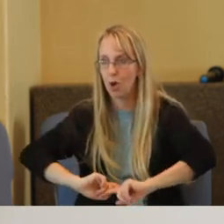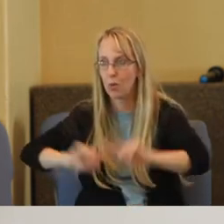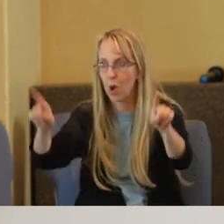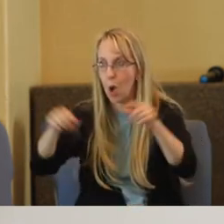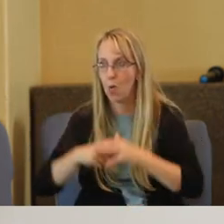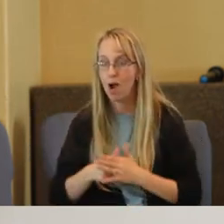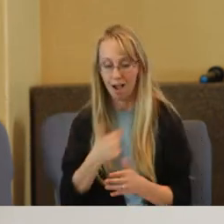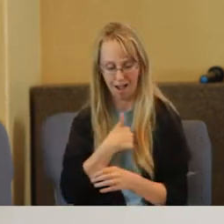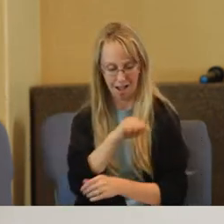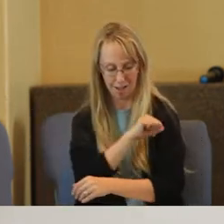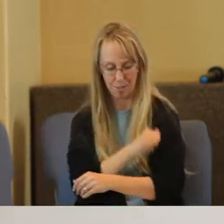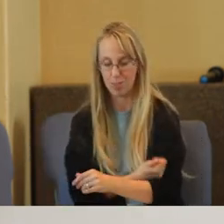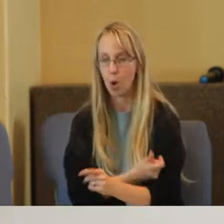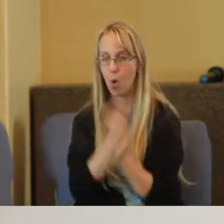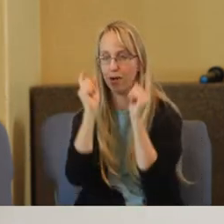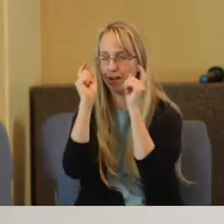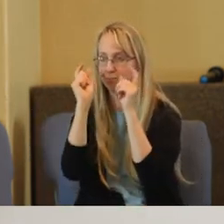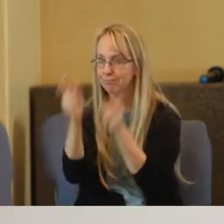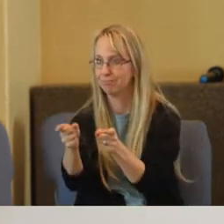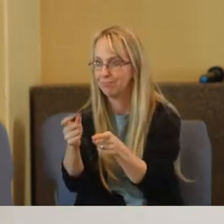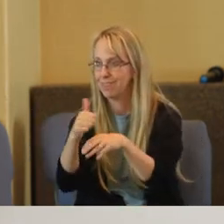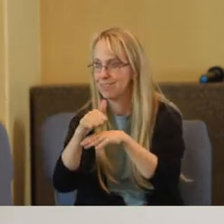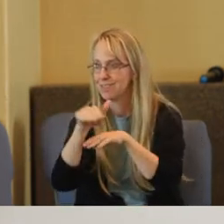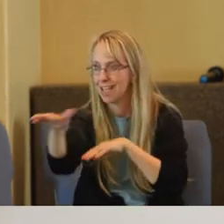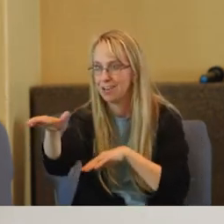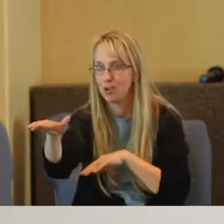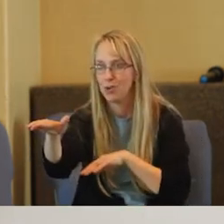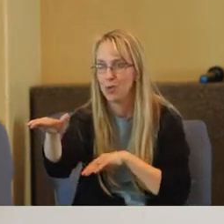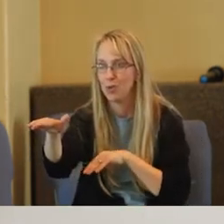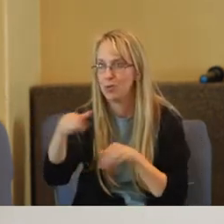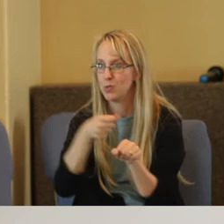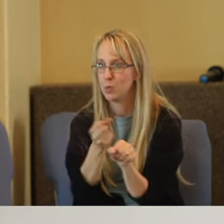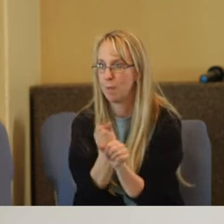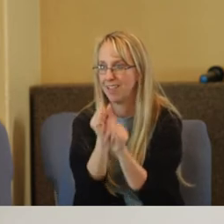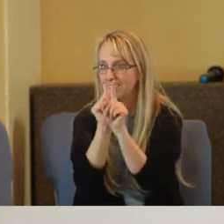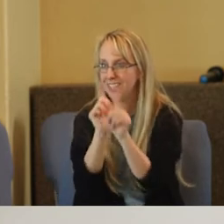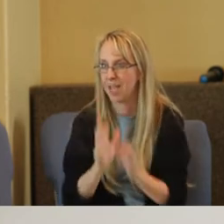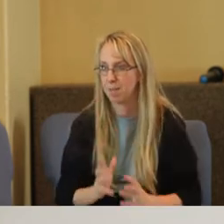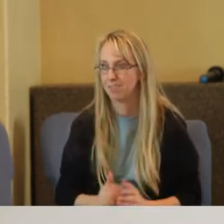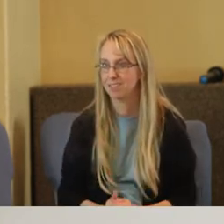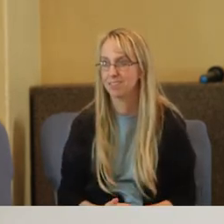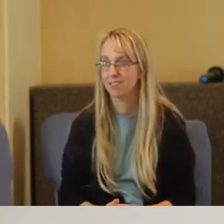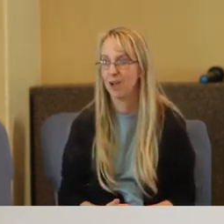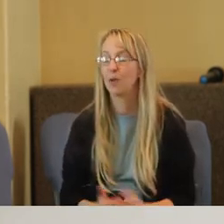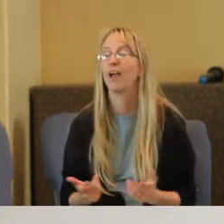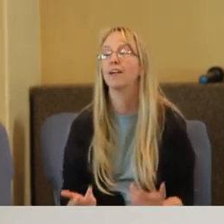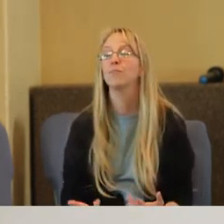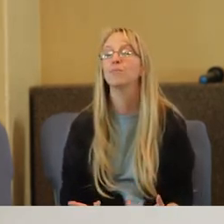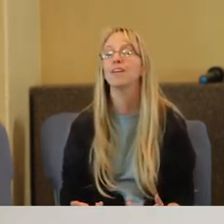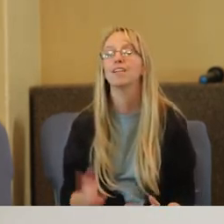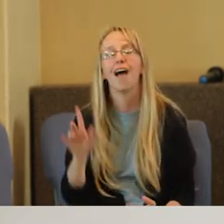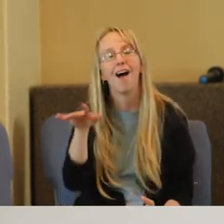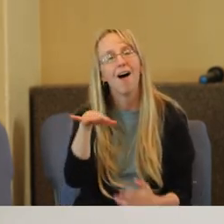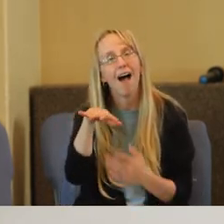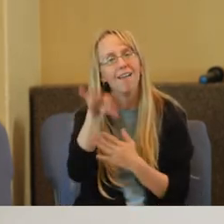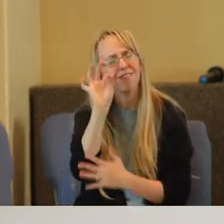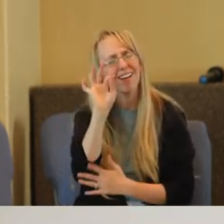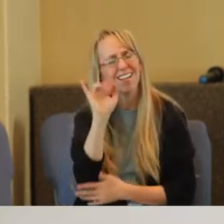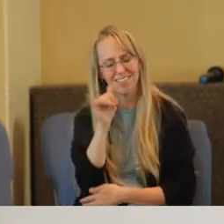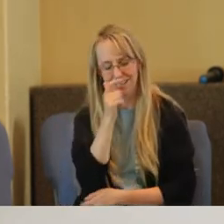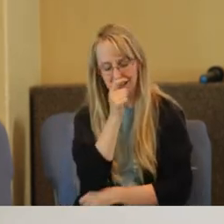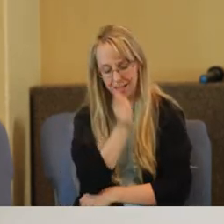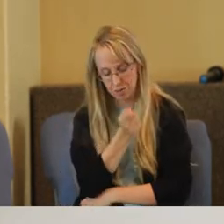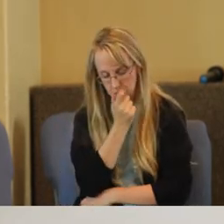am authoritatively sending you to make disciples. Okay? Now, I find this really